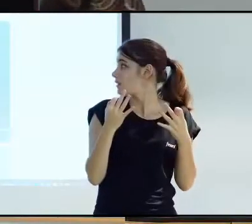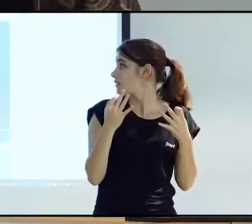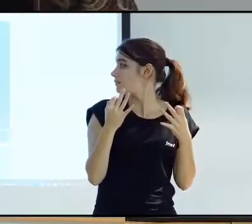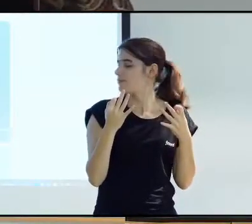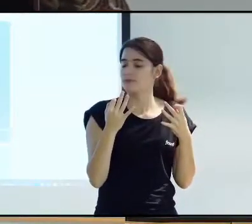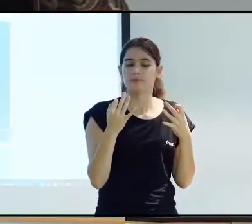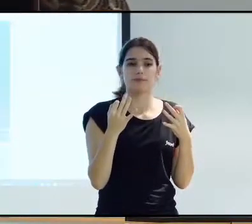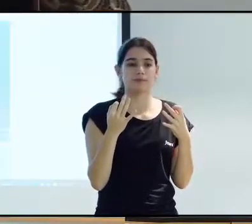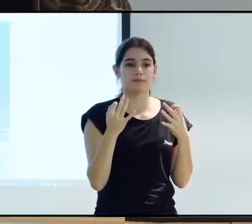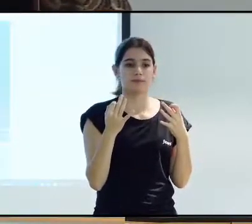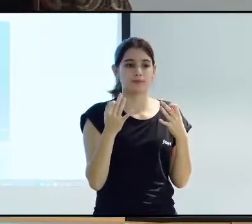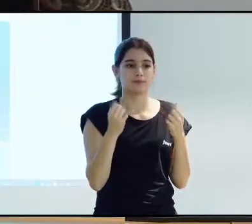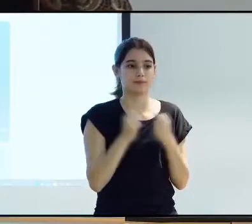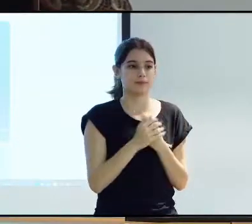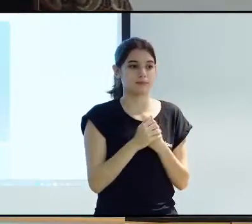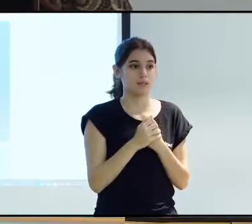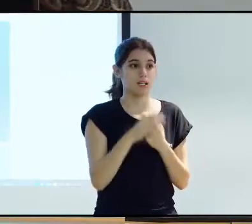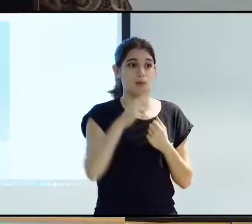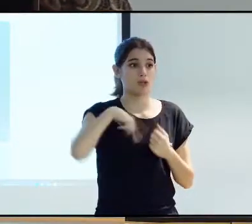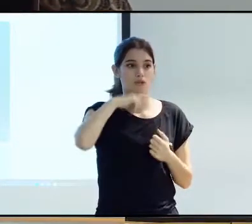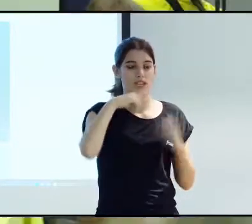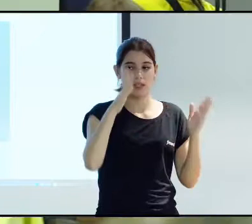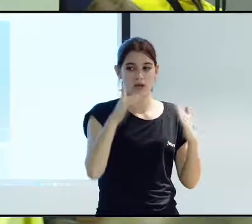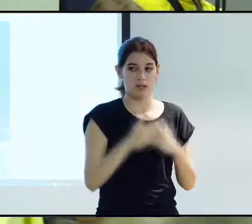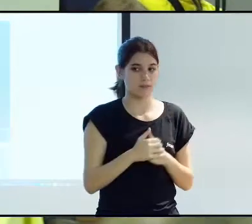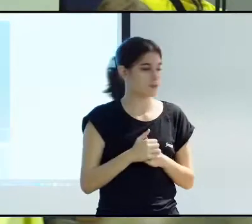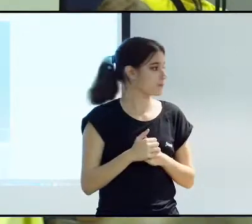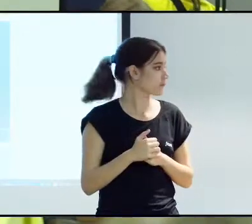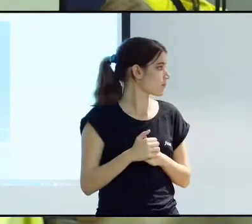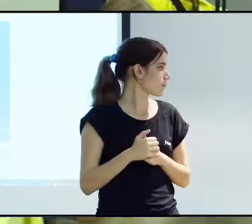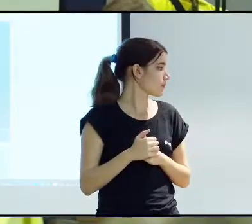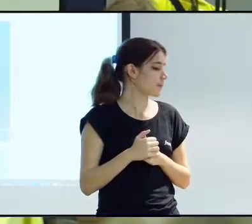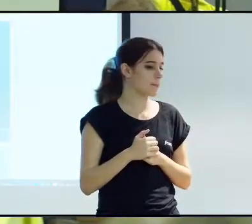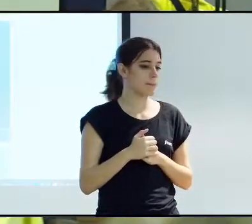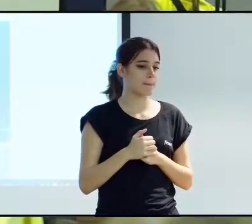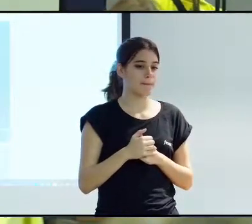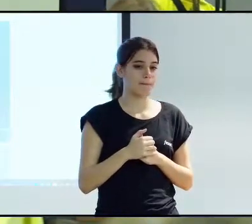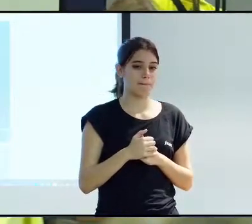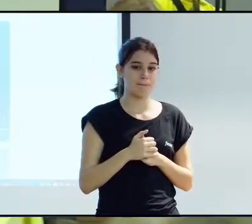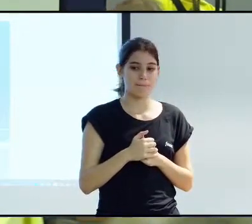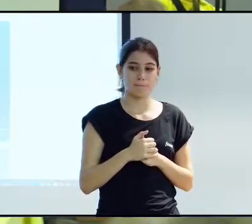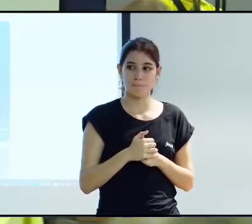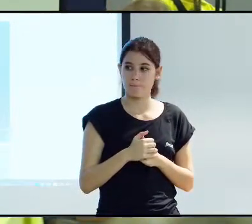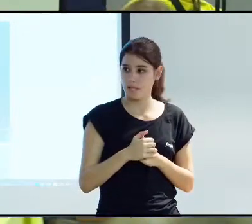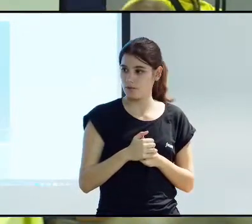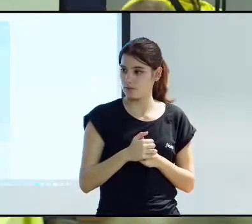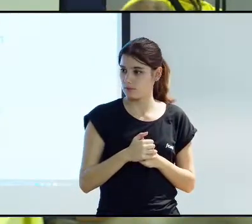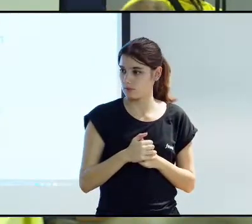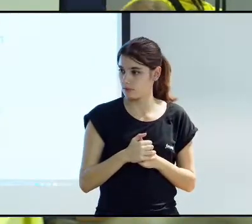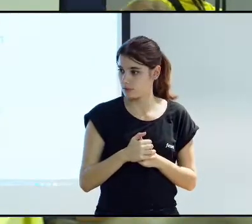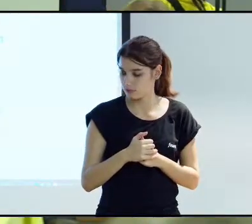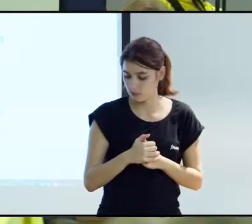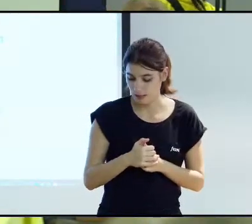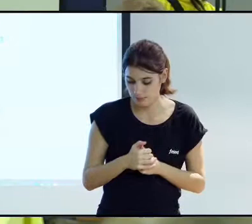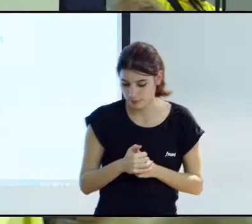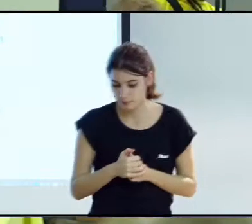of particularly importance to provide these guarantees. And we all reached the conclusion that what's being provided now